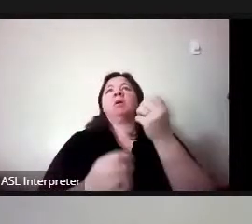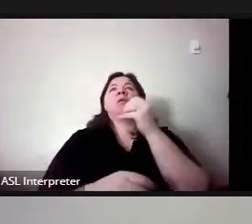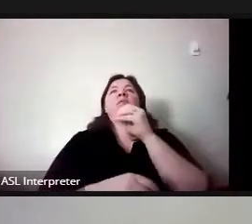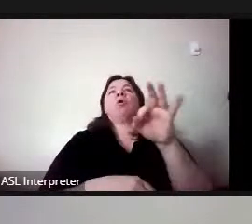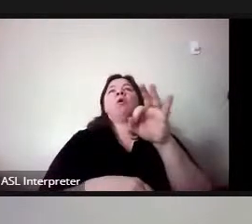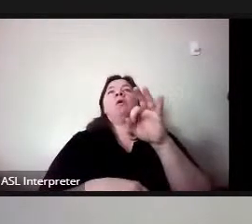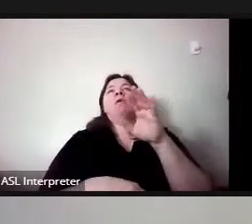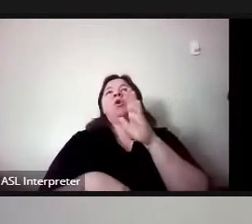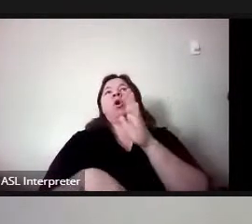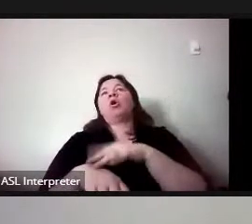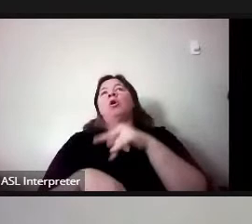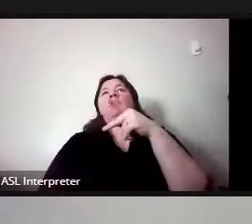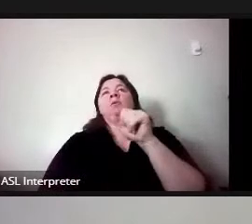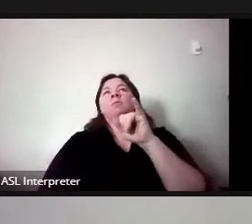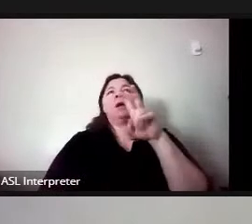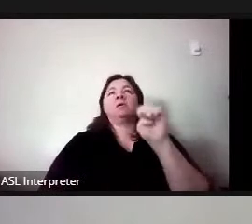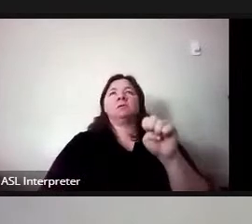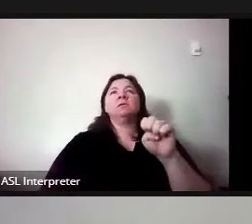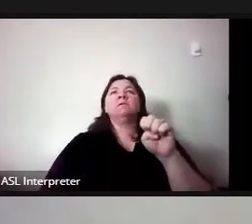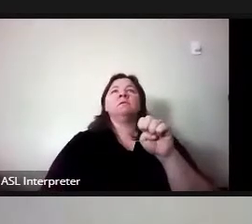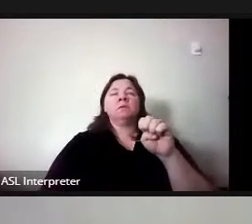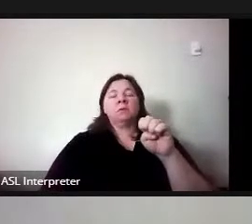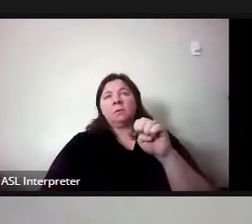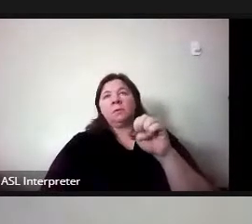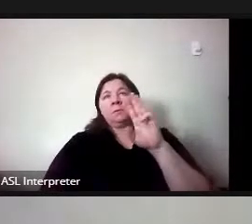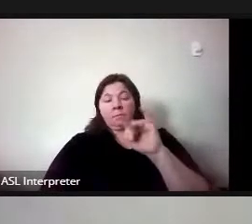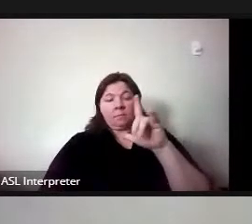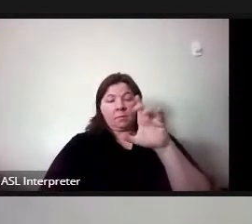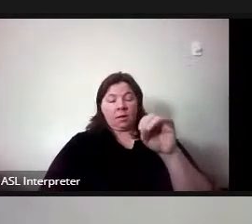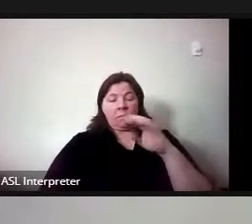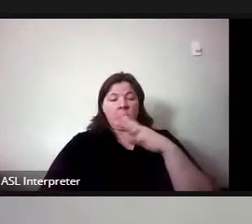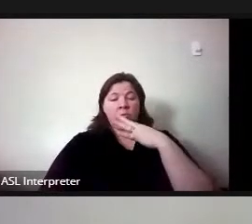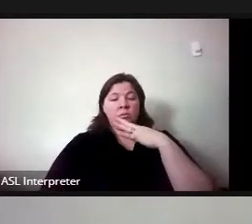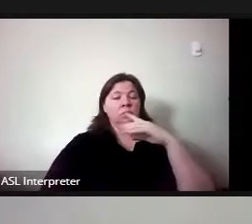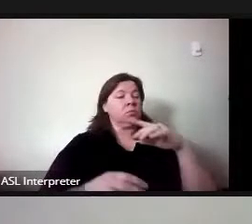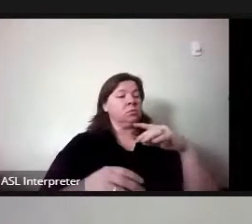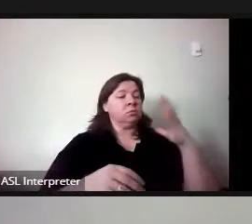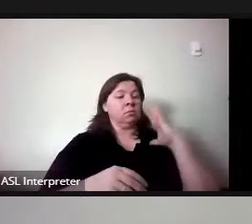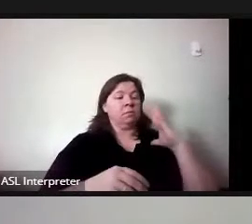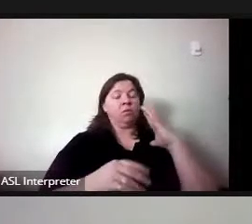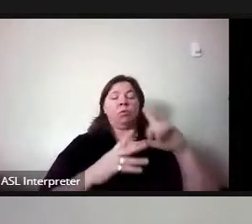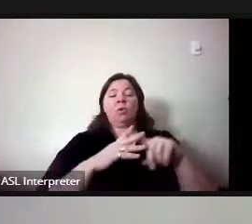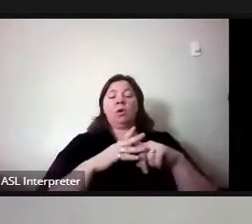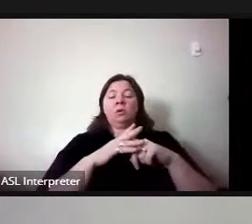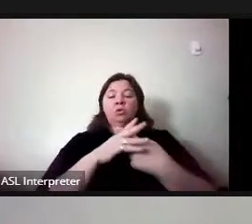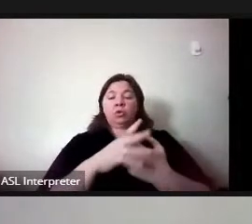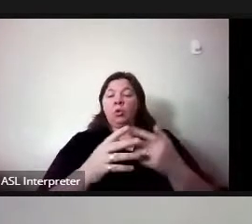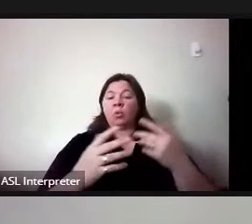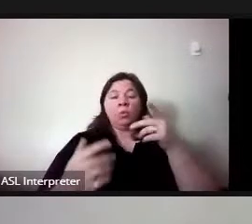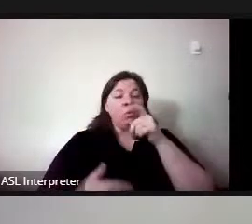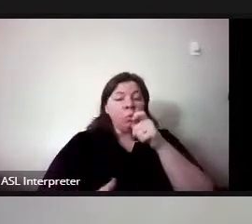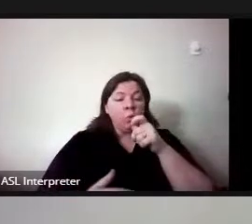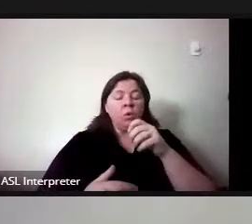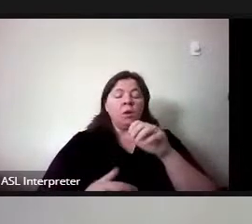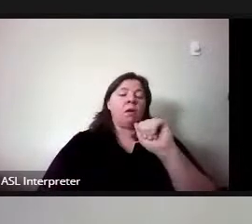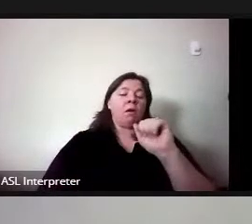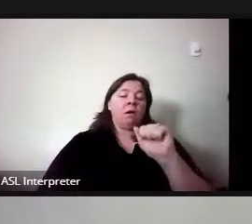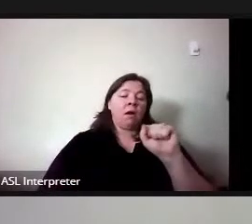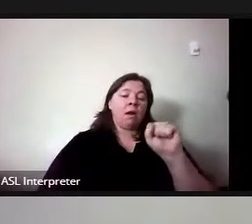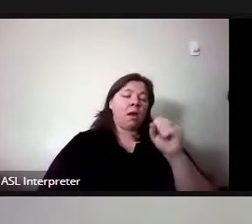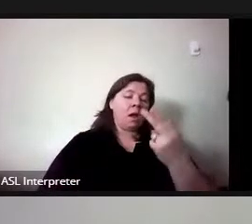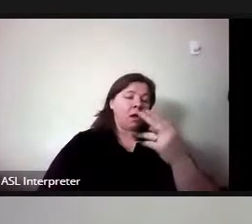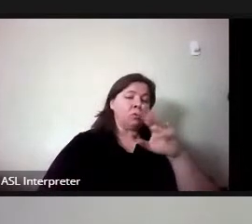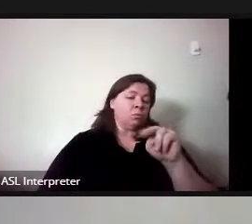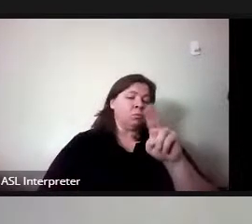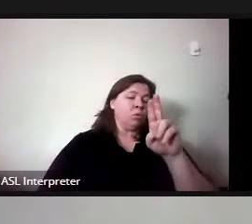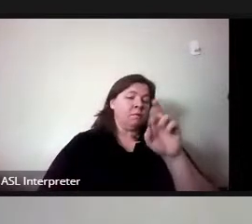Onpassive. And as Milo loves to say, it all starts with Ashma Farah. I really and truly believe that this would not be the